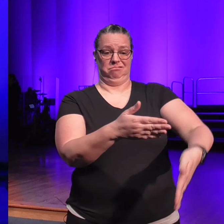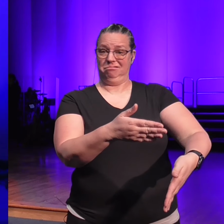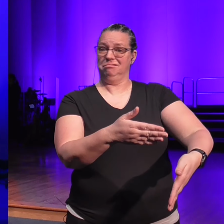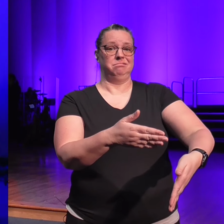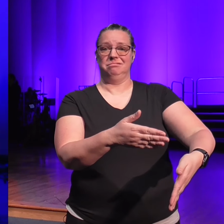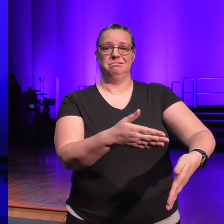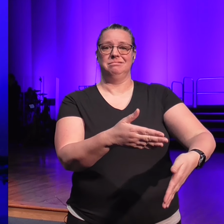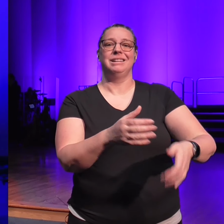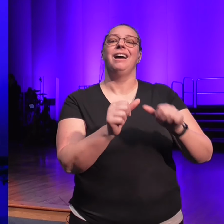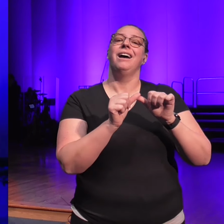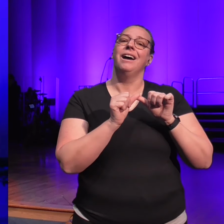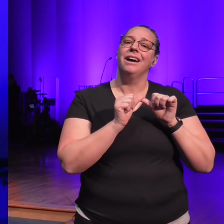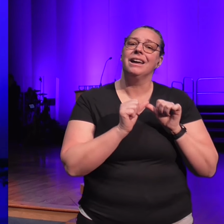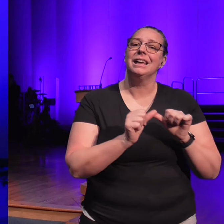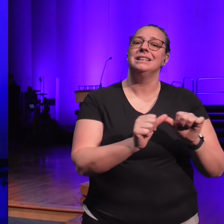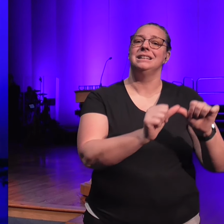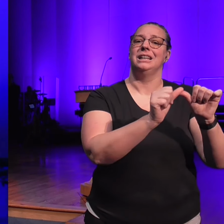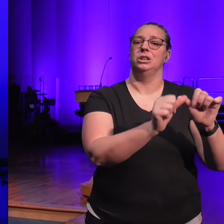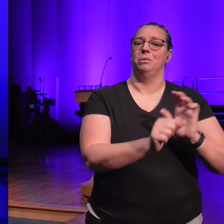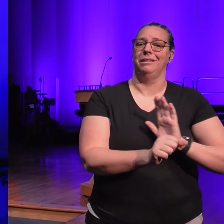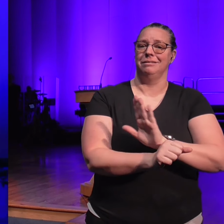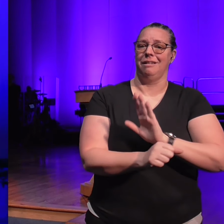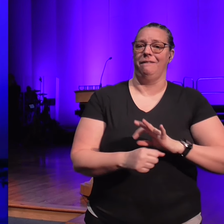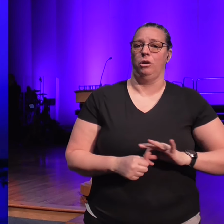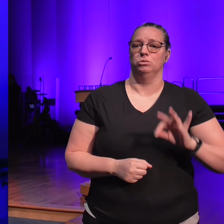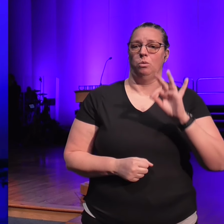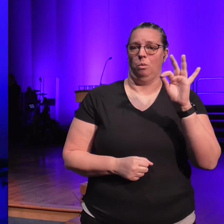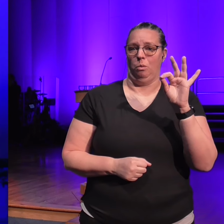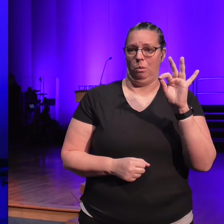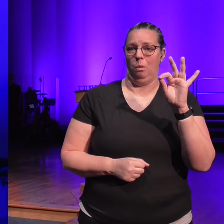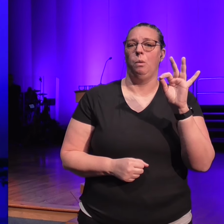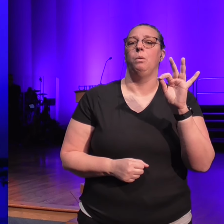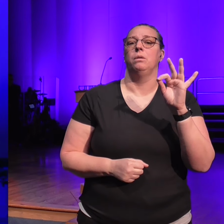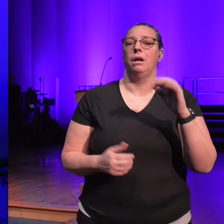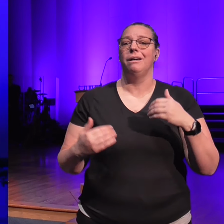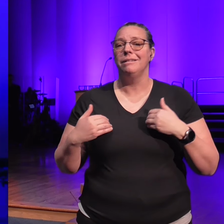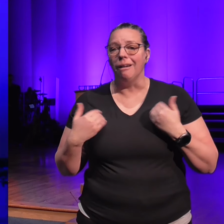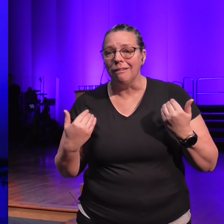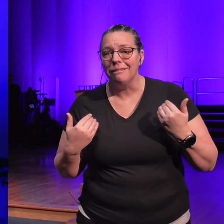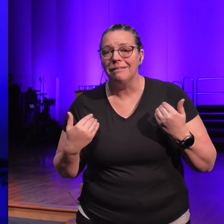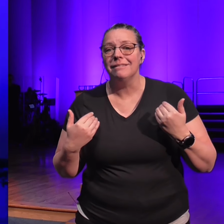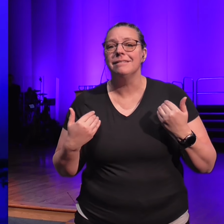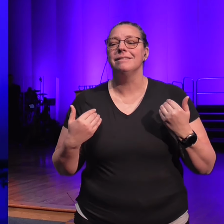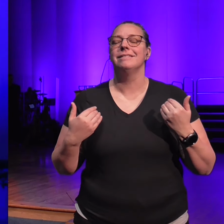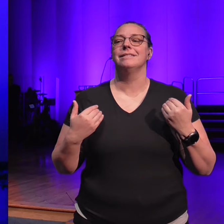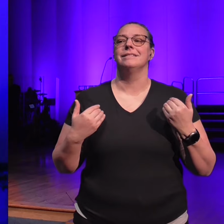but the continuation of the individual soul. So the young,